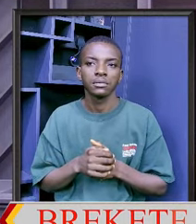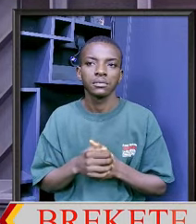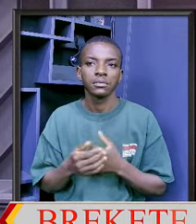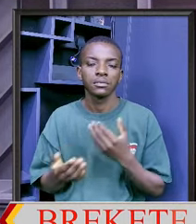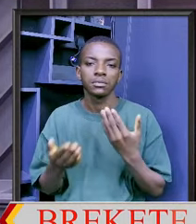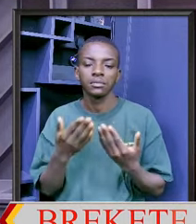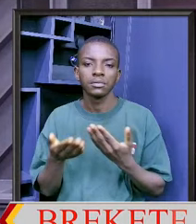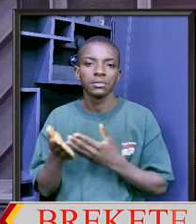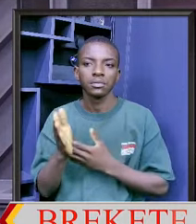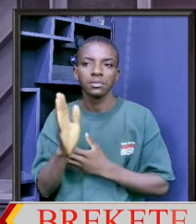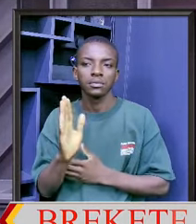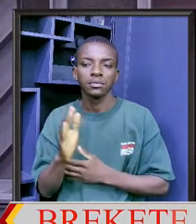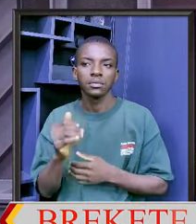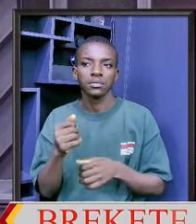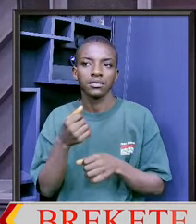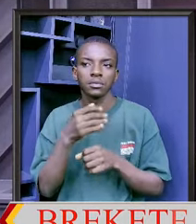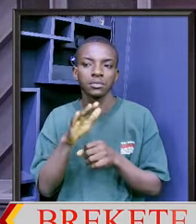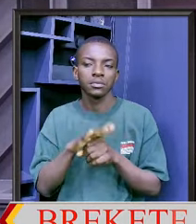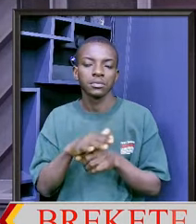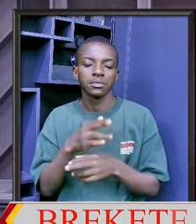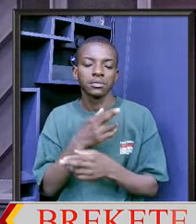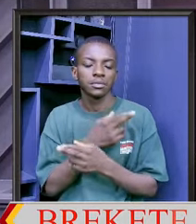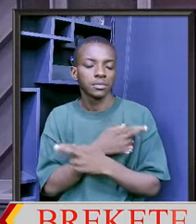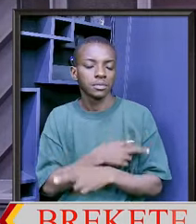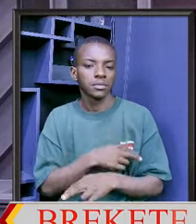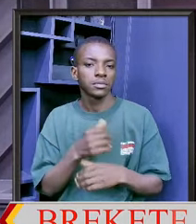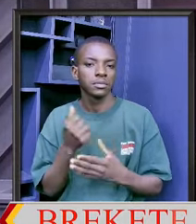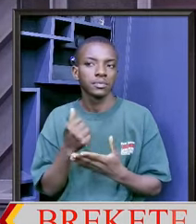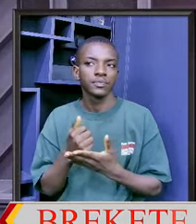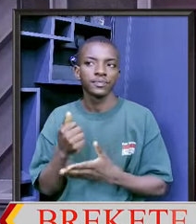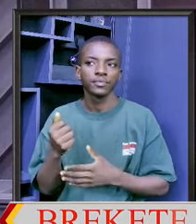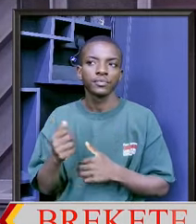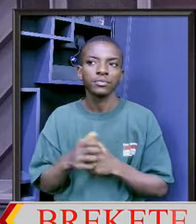May God give us the fortitude to bear the loss.